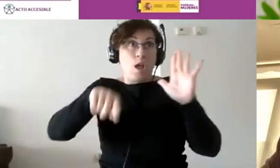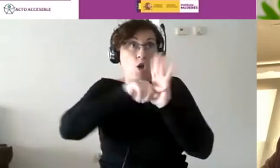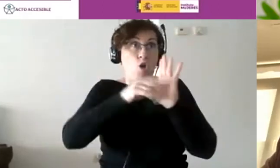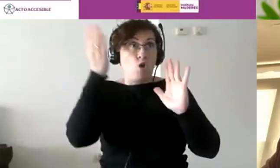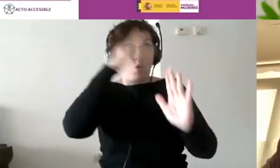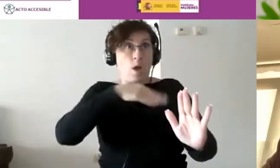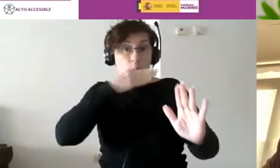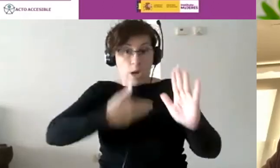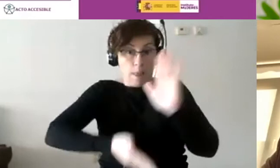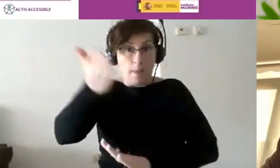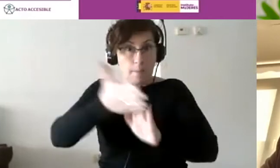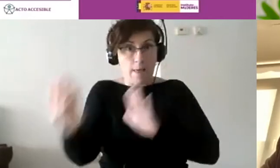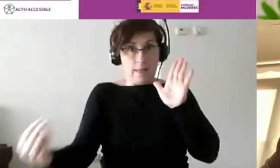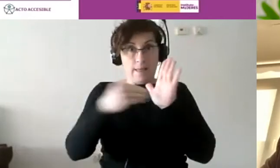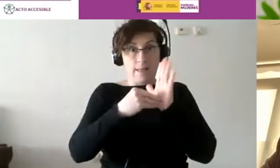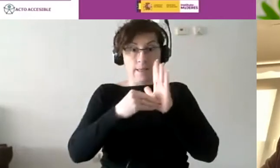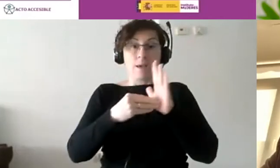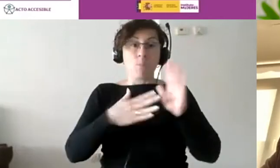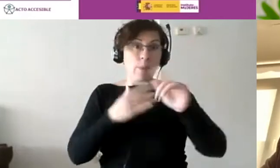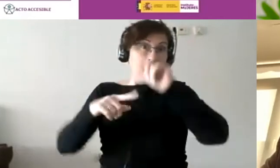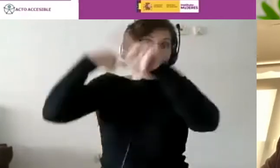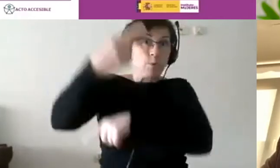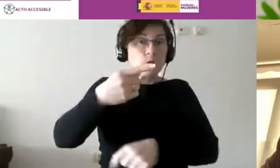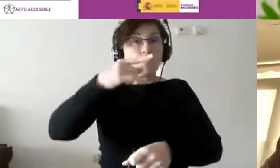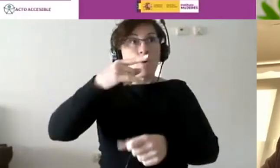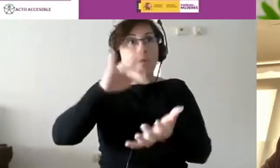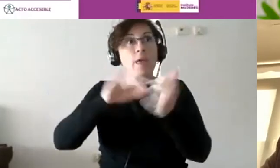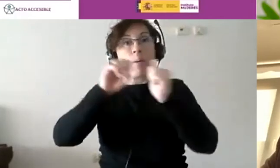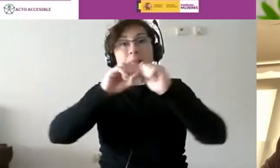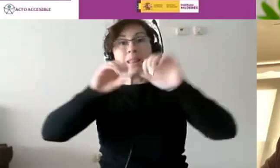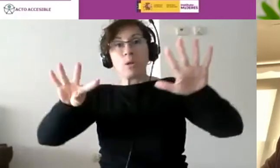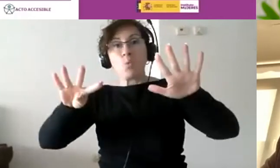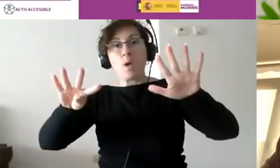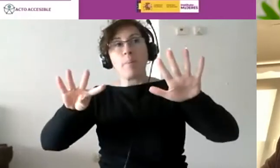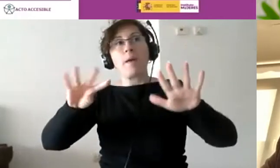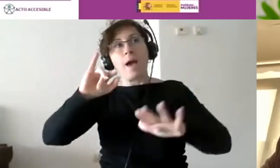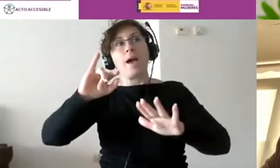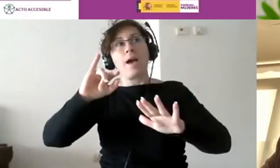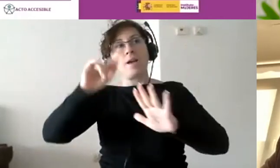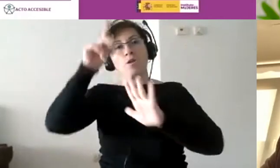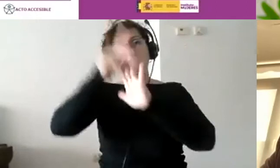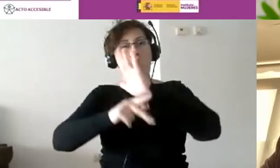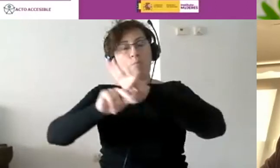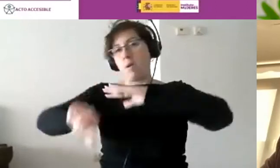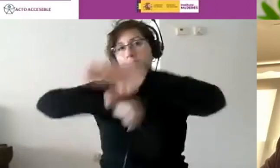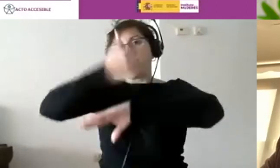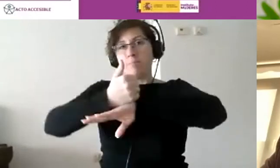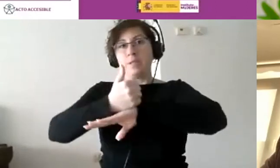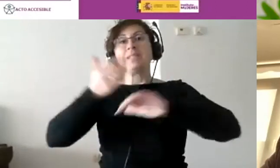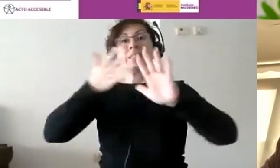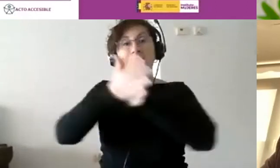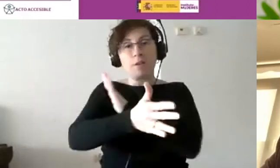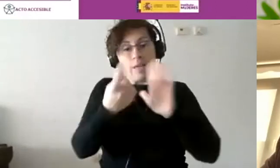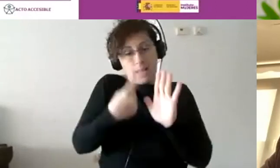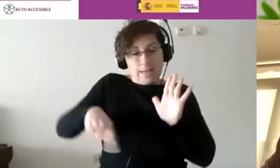to add for this, probably on the 29th, we will have a maximum rule that